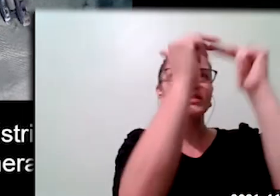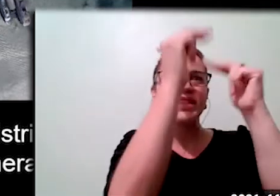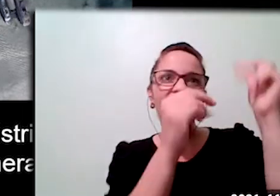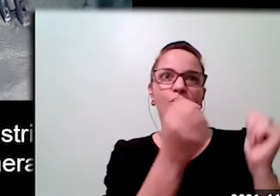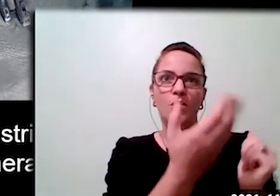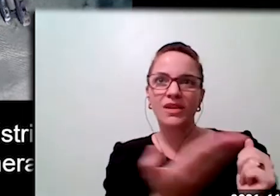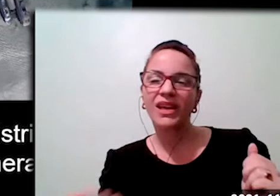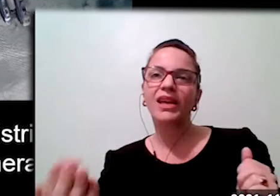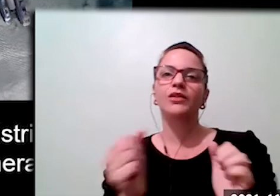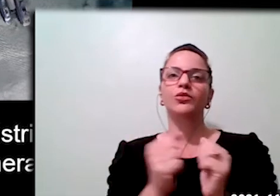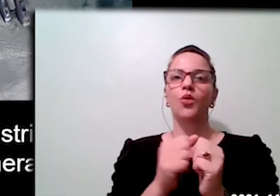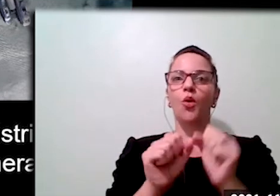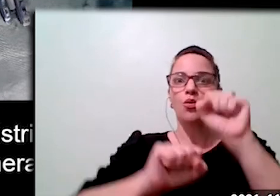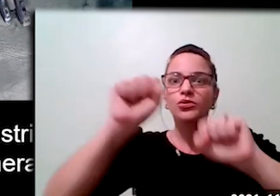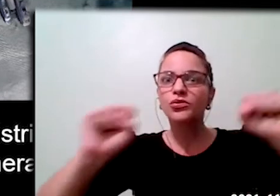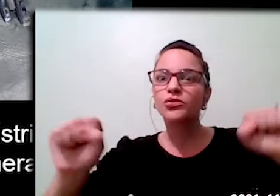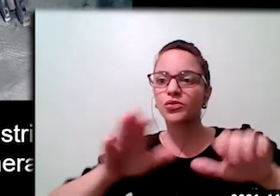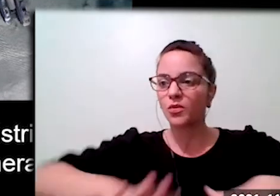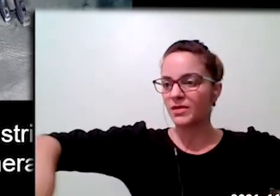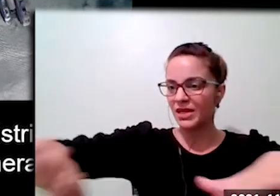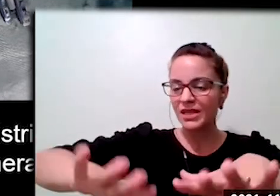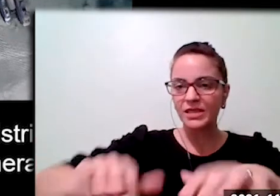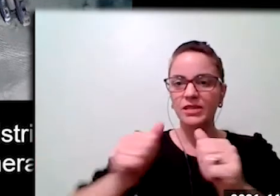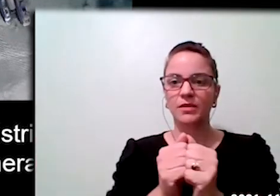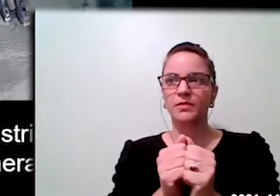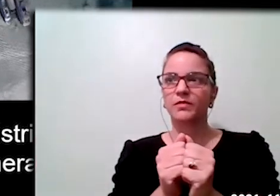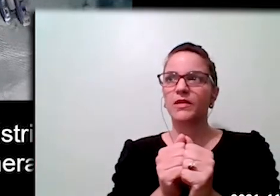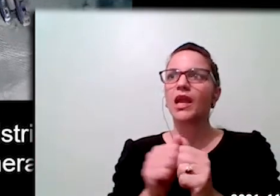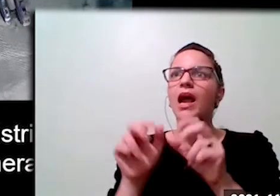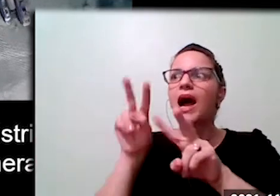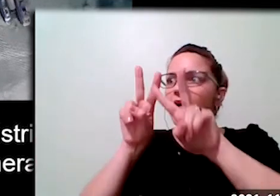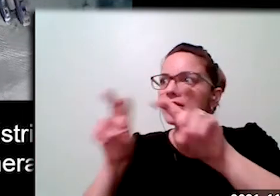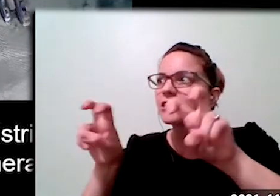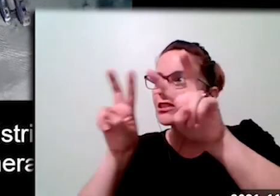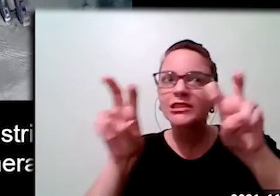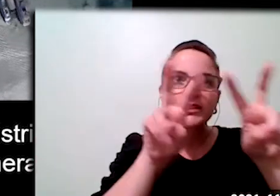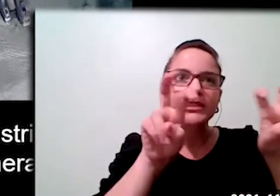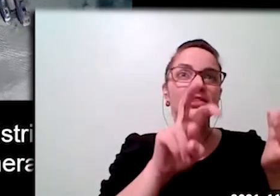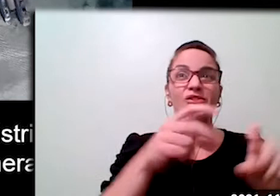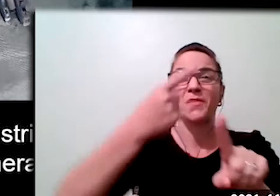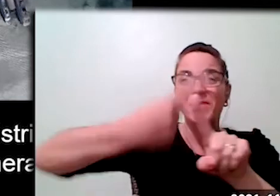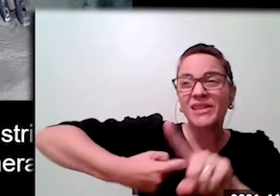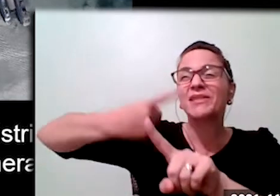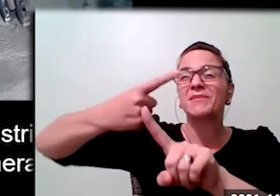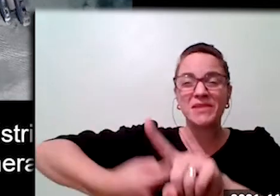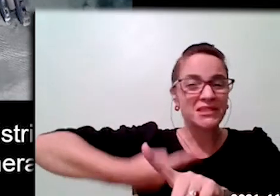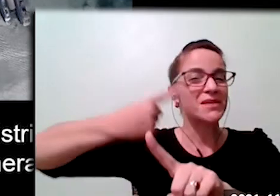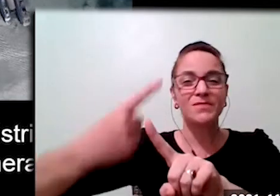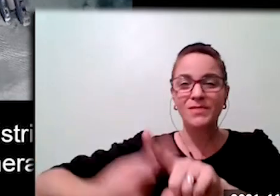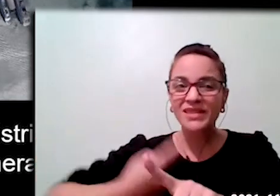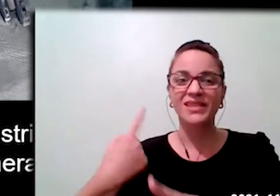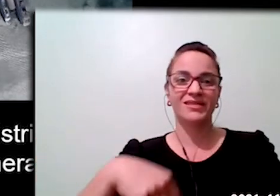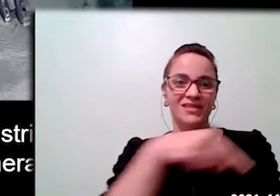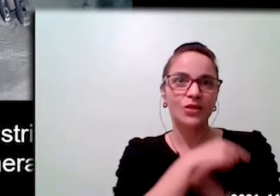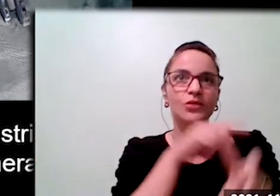structure, or anything was made. That took several months, as you can imagine. And these are numbers